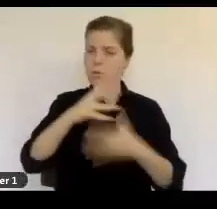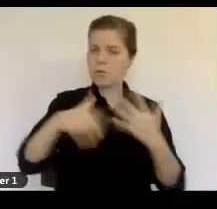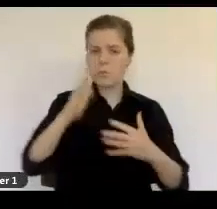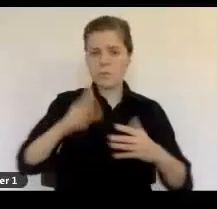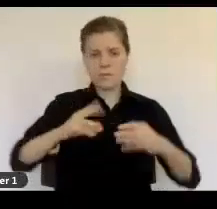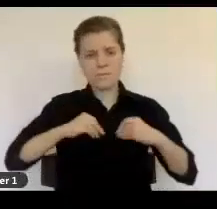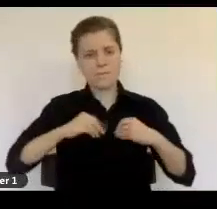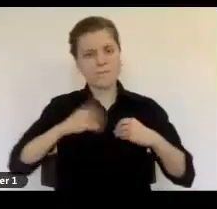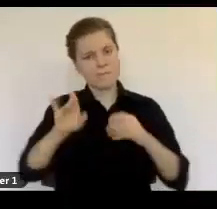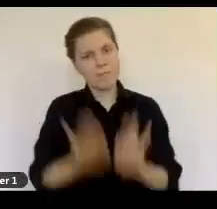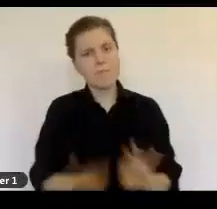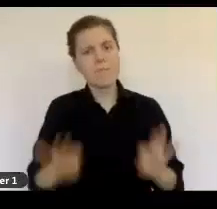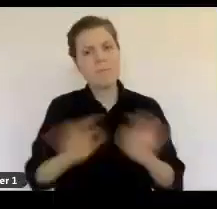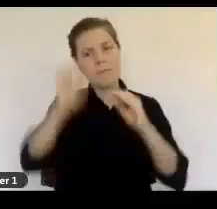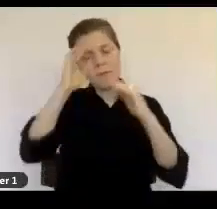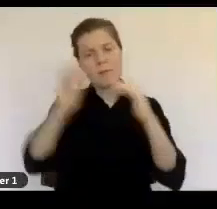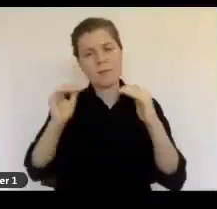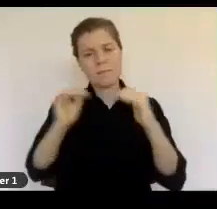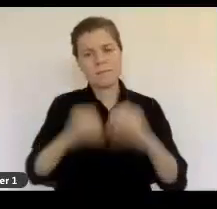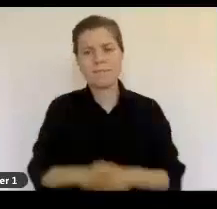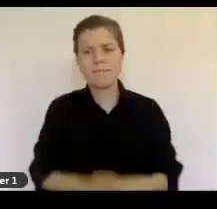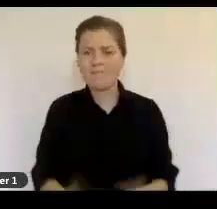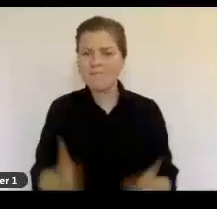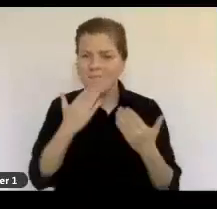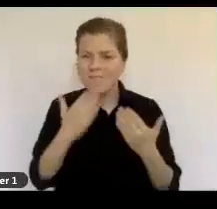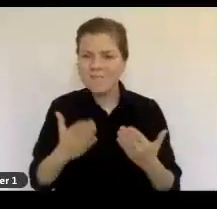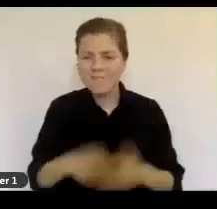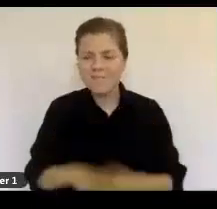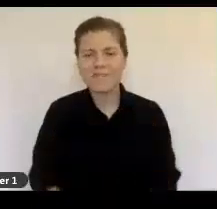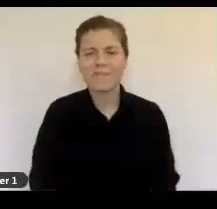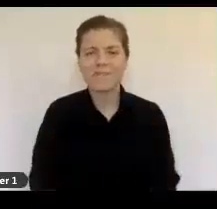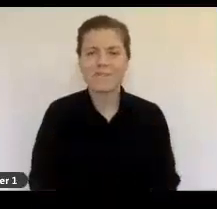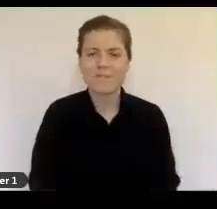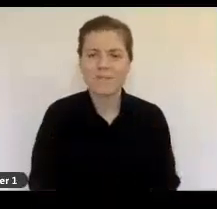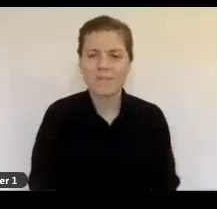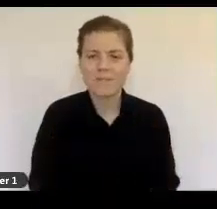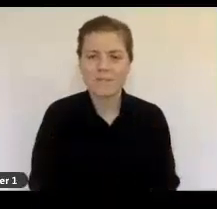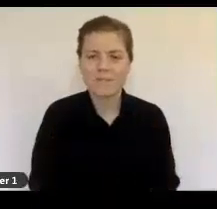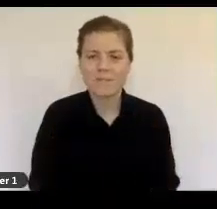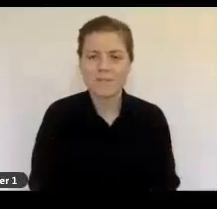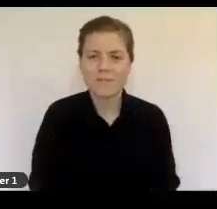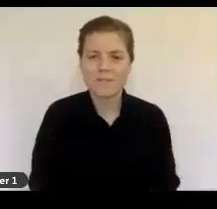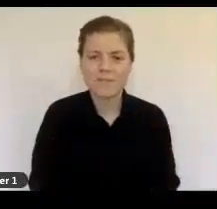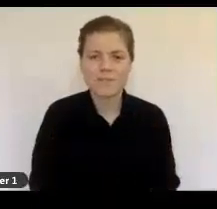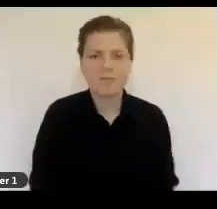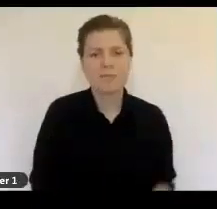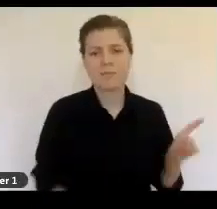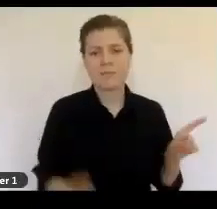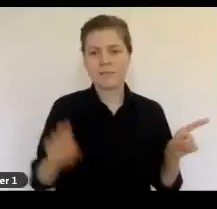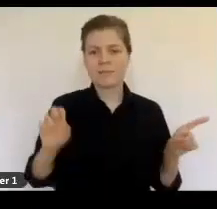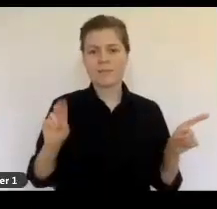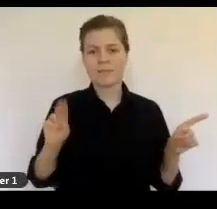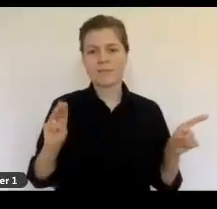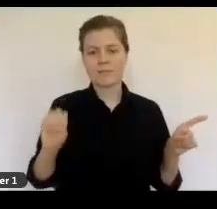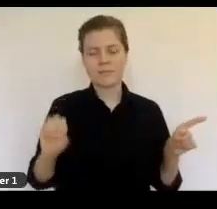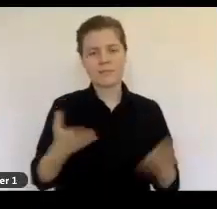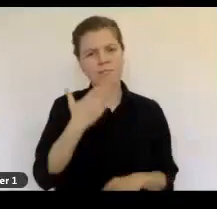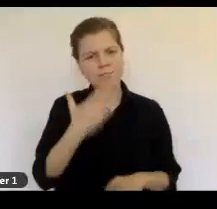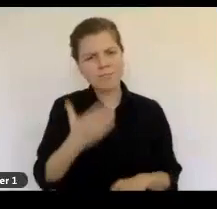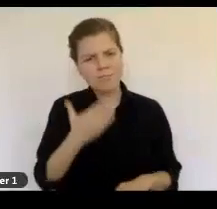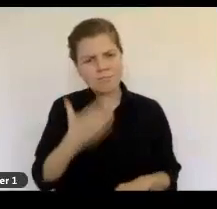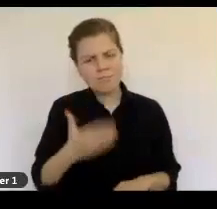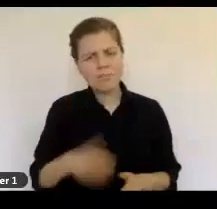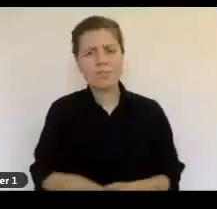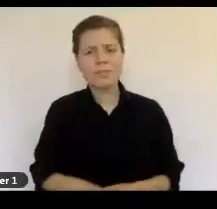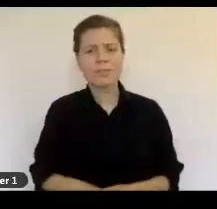out, and so that policy responses and plans will be socially acceptable in their DNA, and that's good for equity. So I'll just leave it